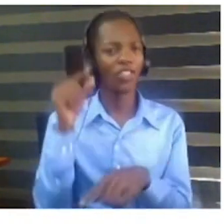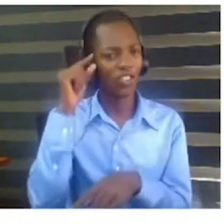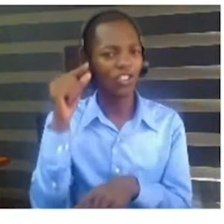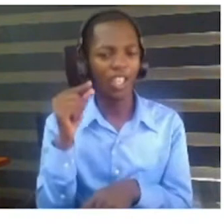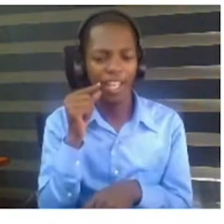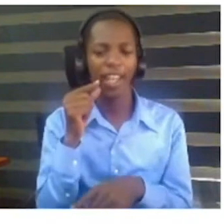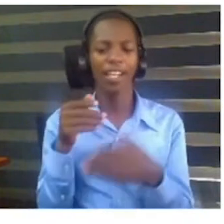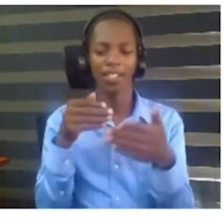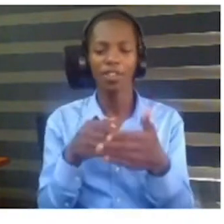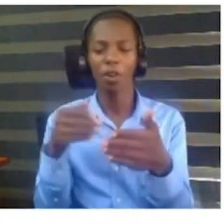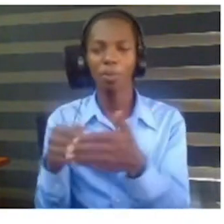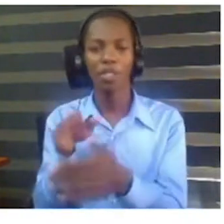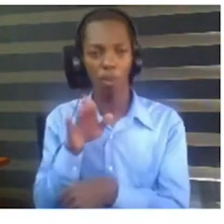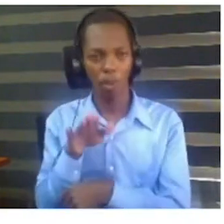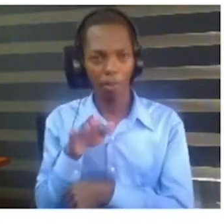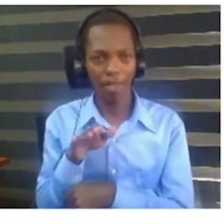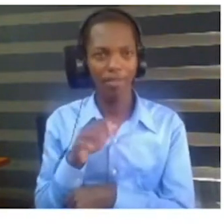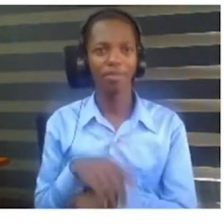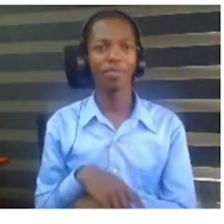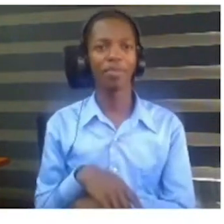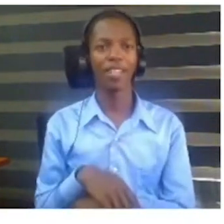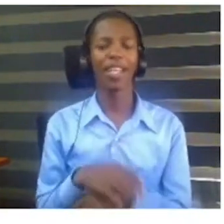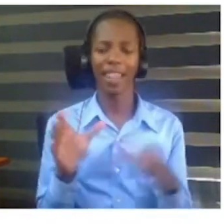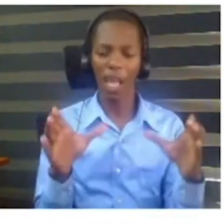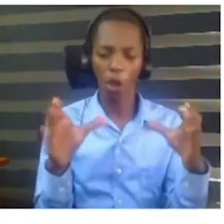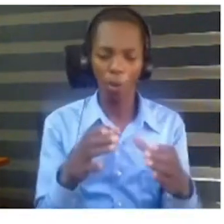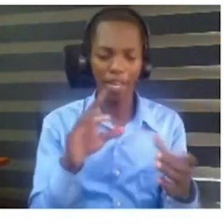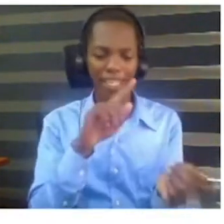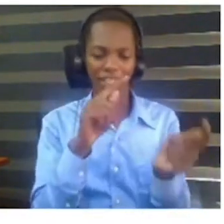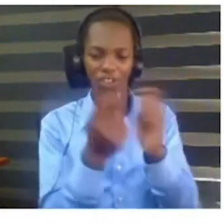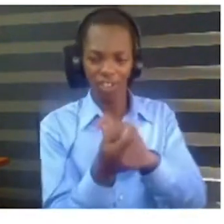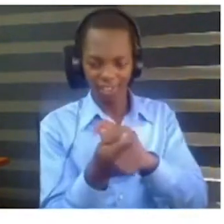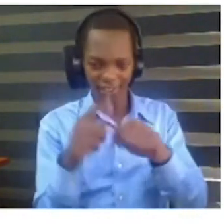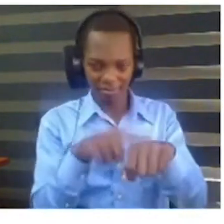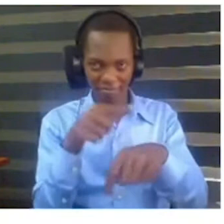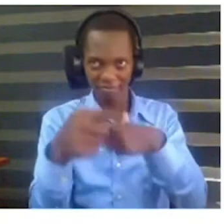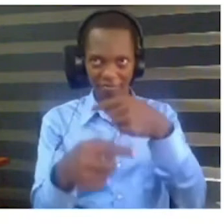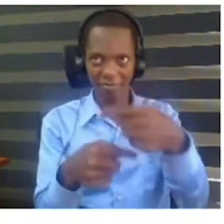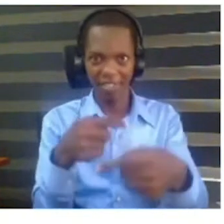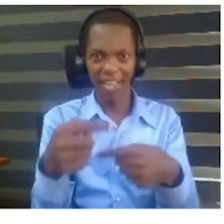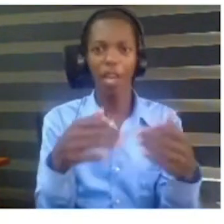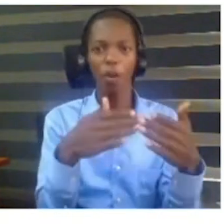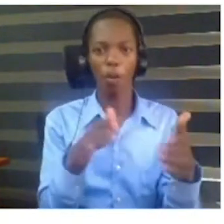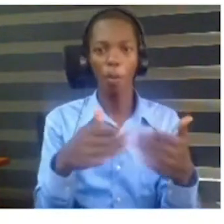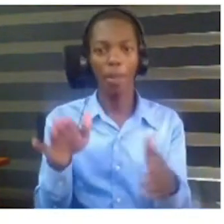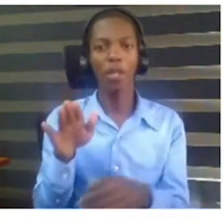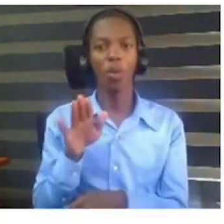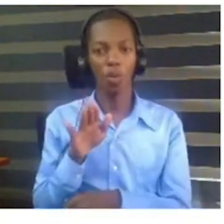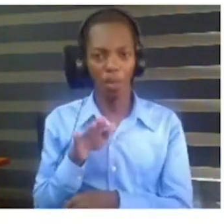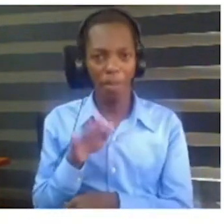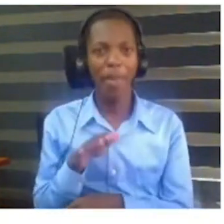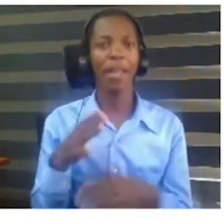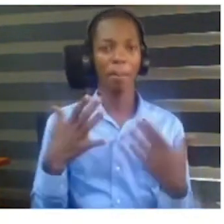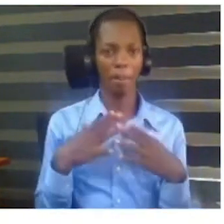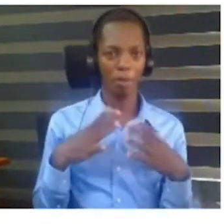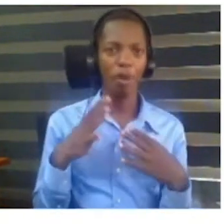Over time, the community changed and opened its doors to women, people of color, and people